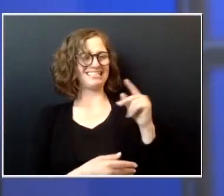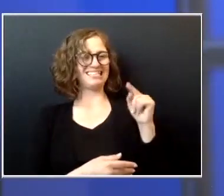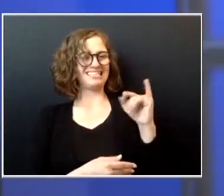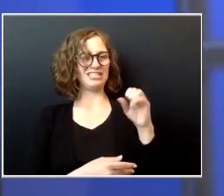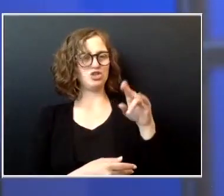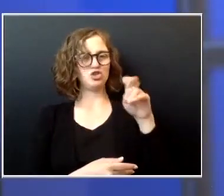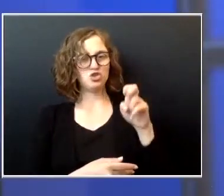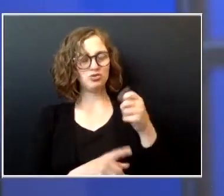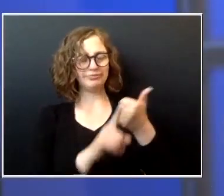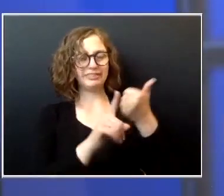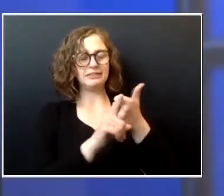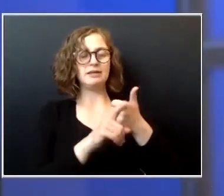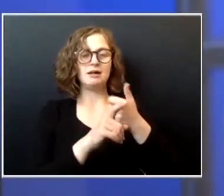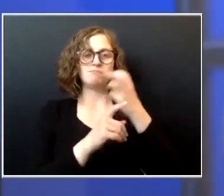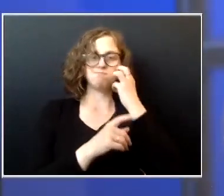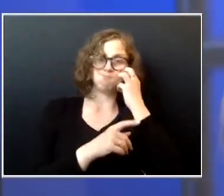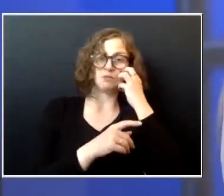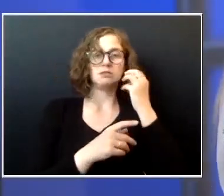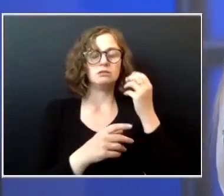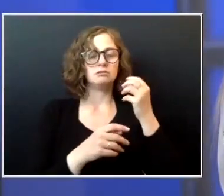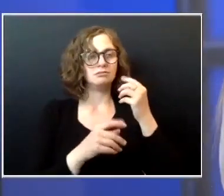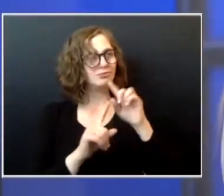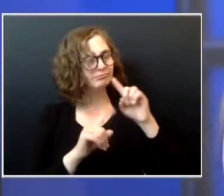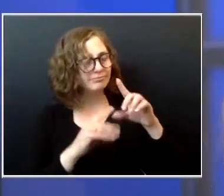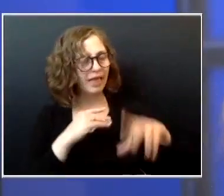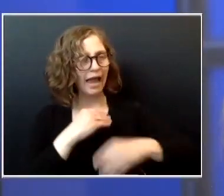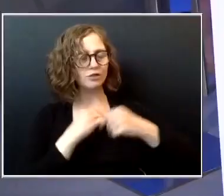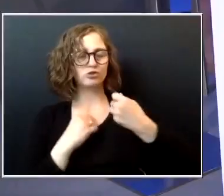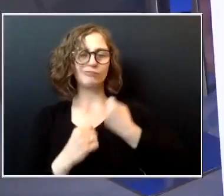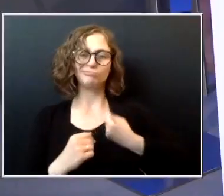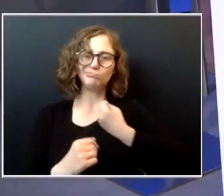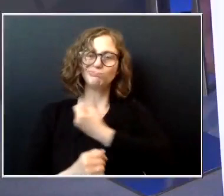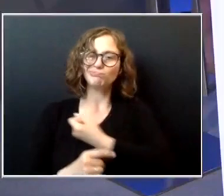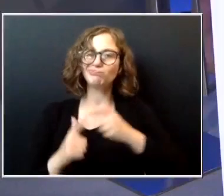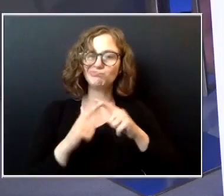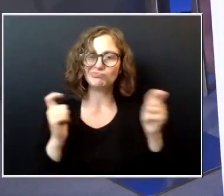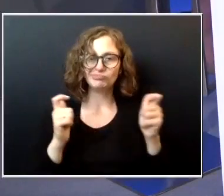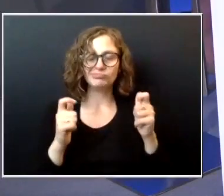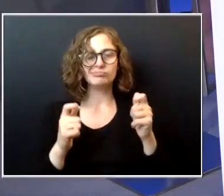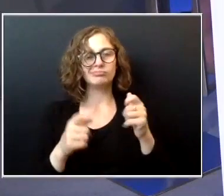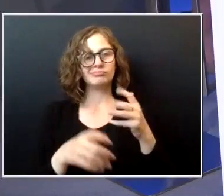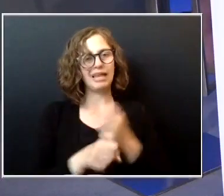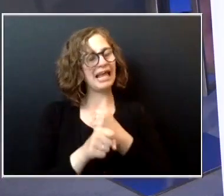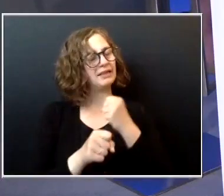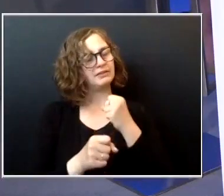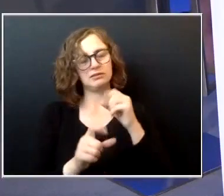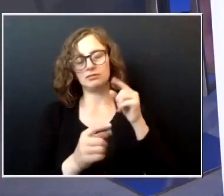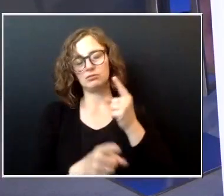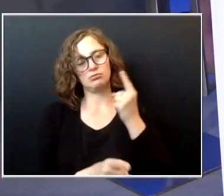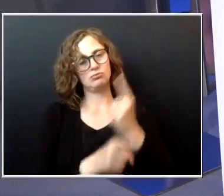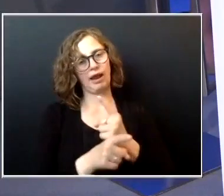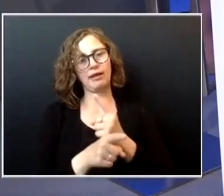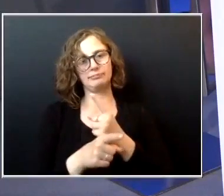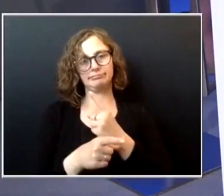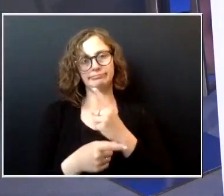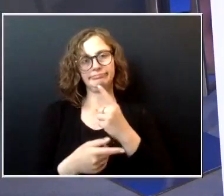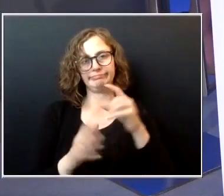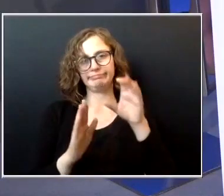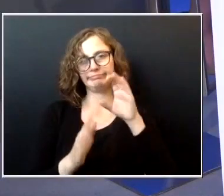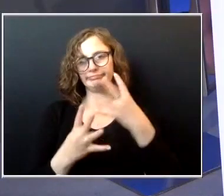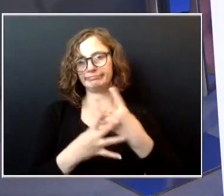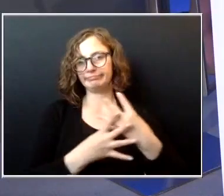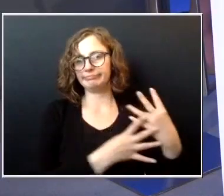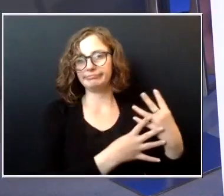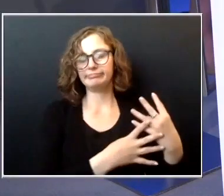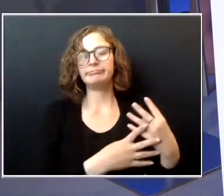appropriate, screenings for that patient. Carol has a question. Neither gyno nor PCP is up to date